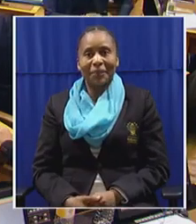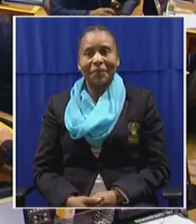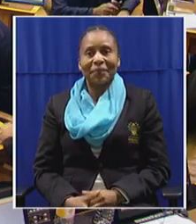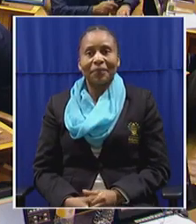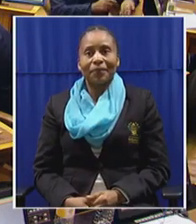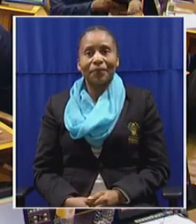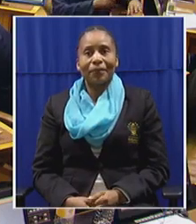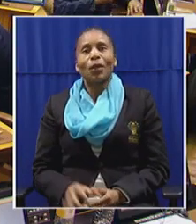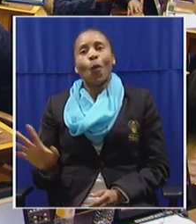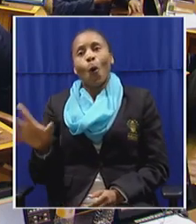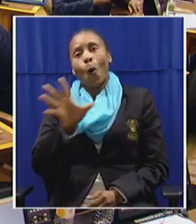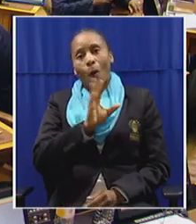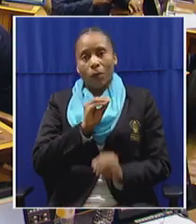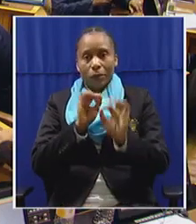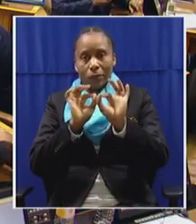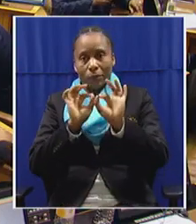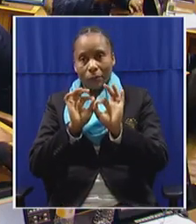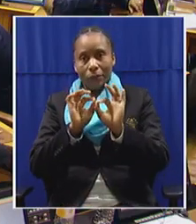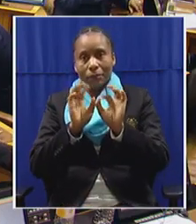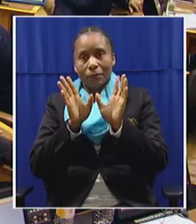Order, honourable members.